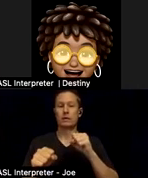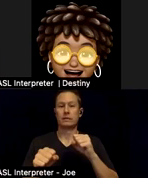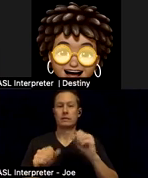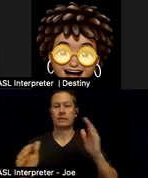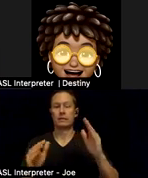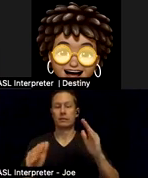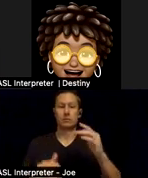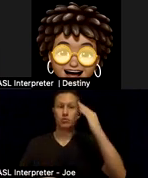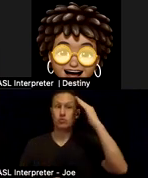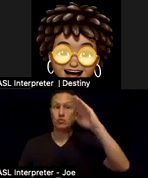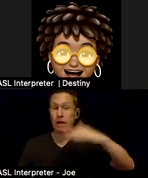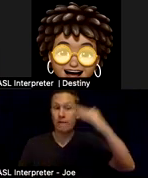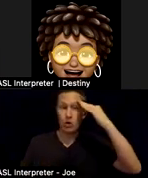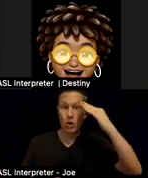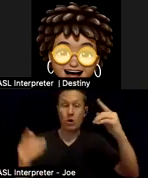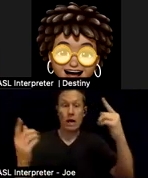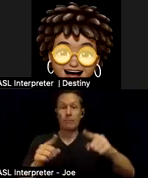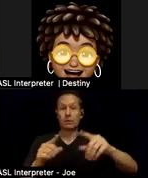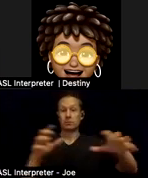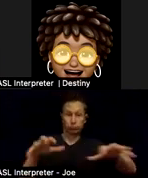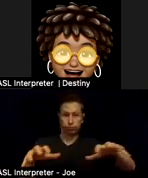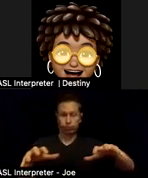earthquake can happen just like that.